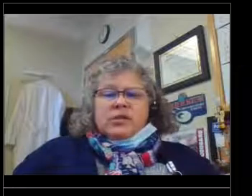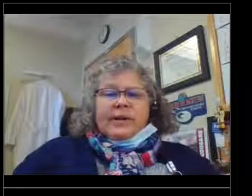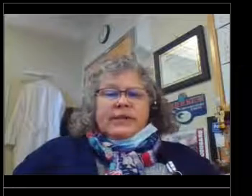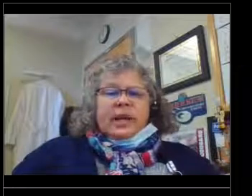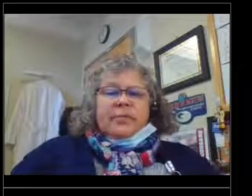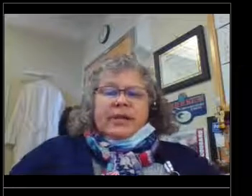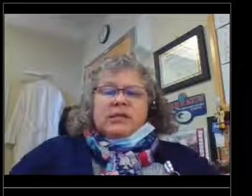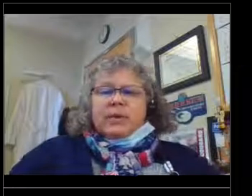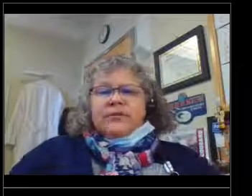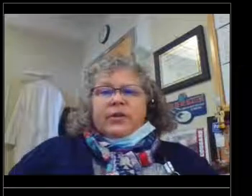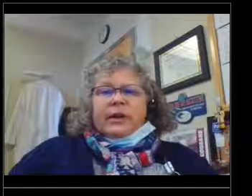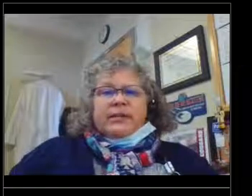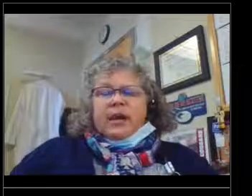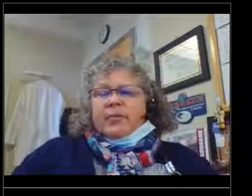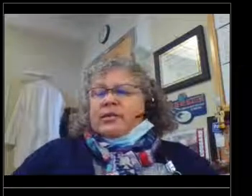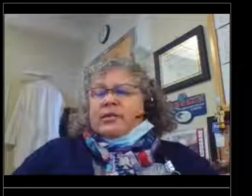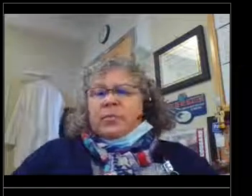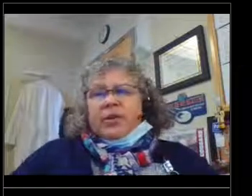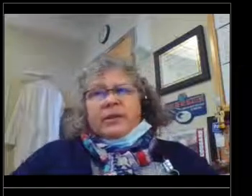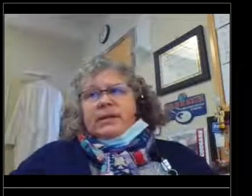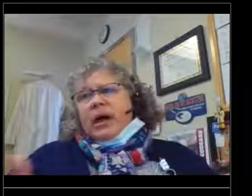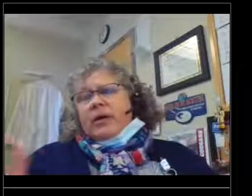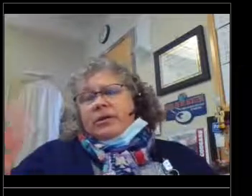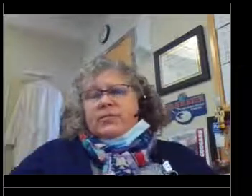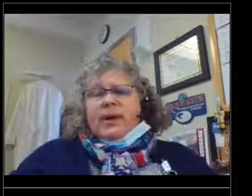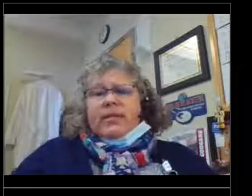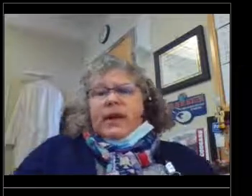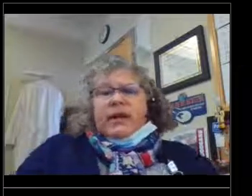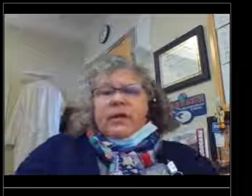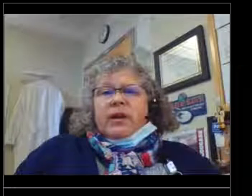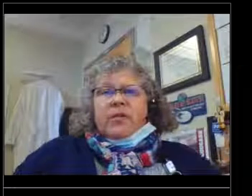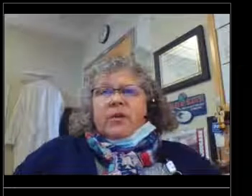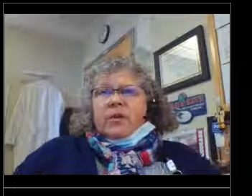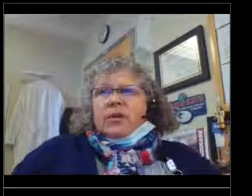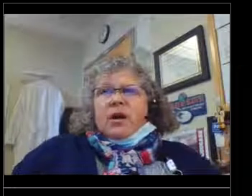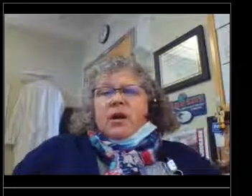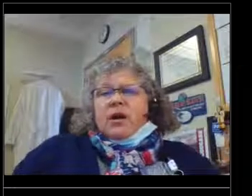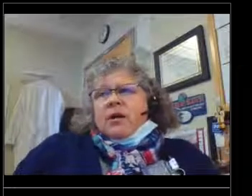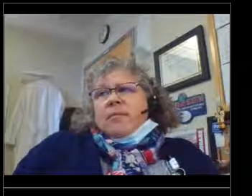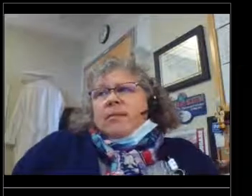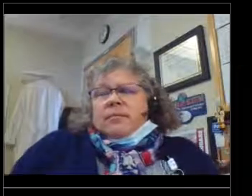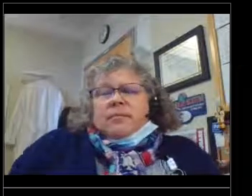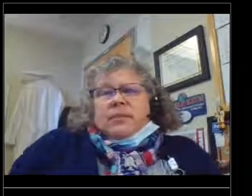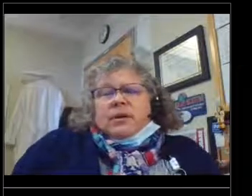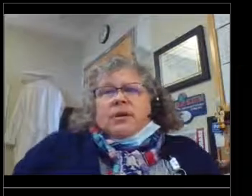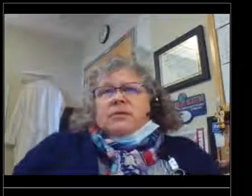when your supervising MD is present for an exam. It's super easy. I just write at the end of the note,